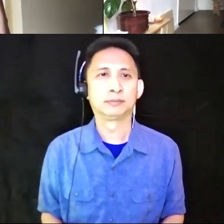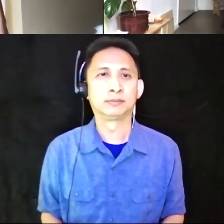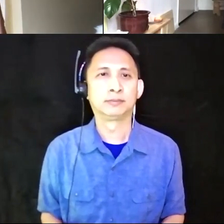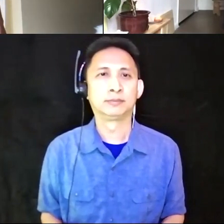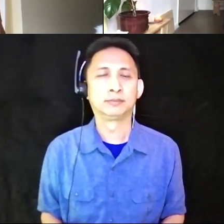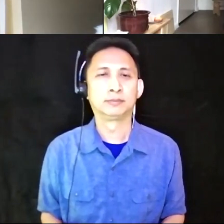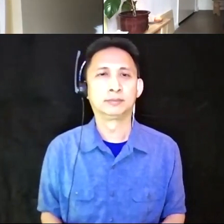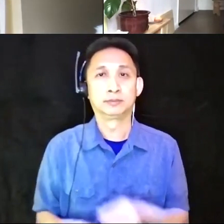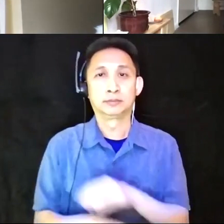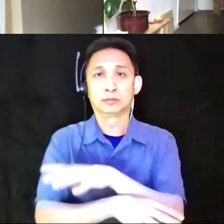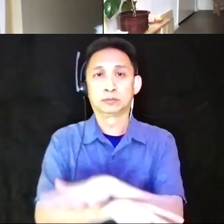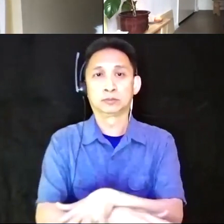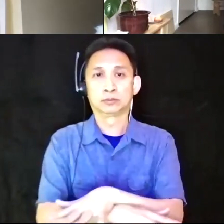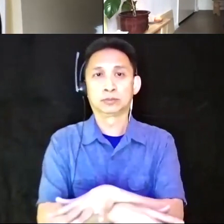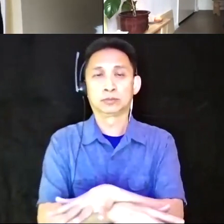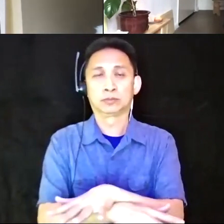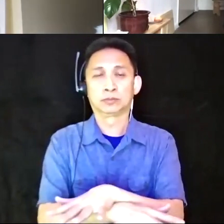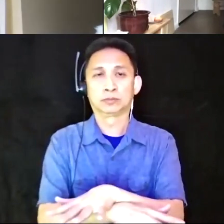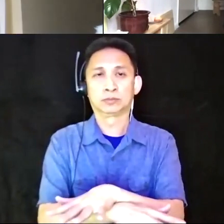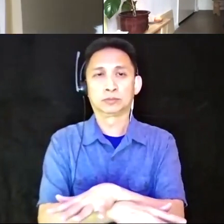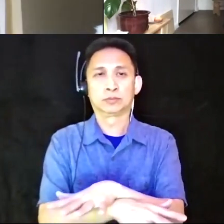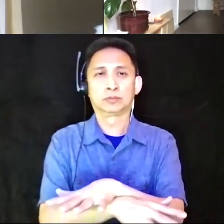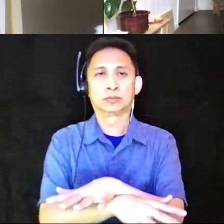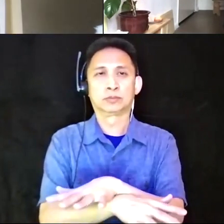the hands in front of the